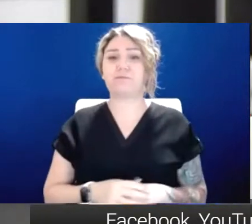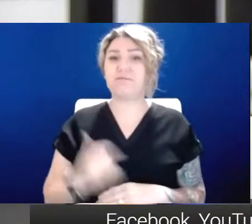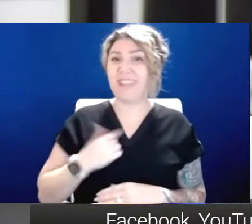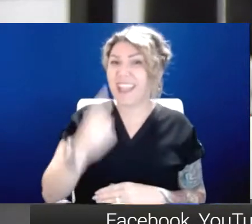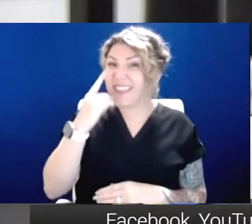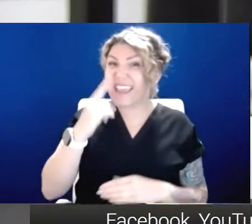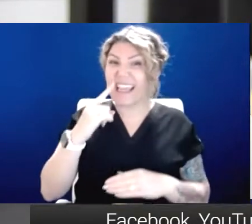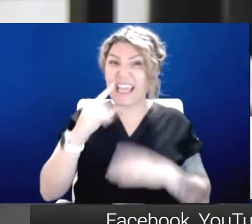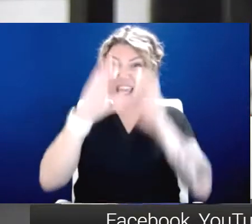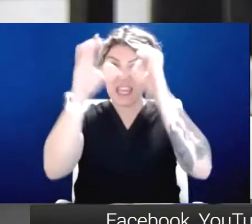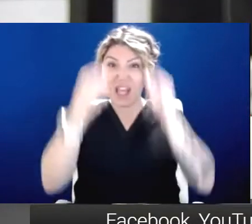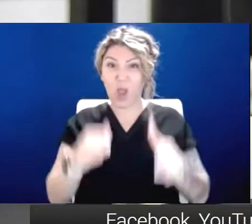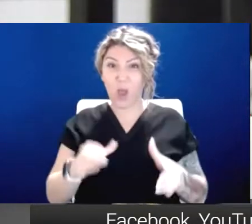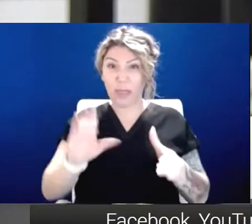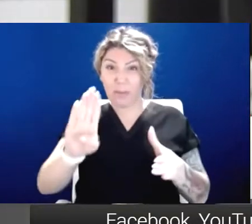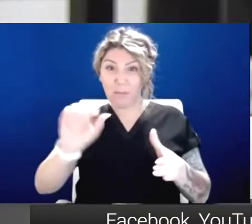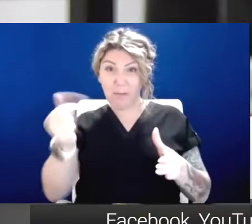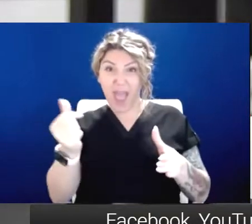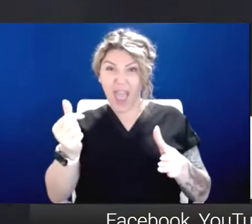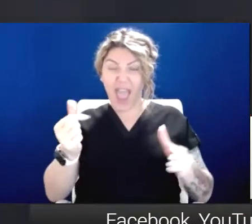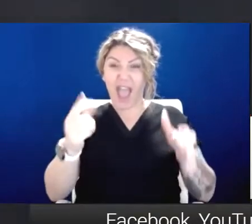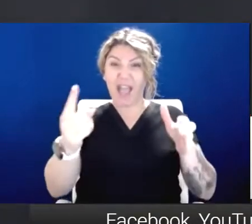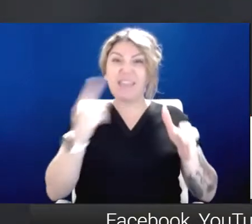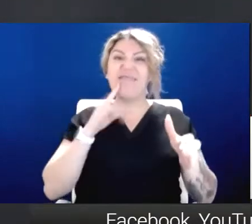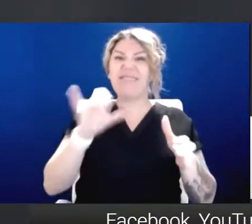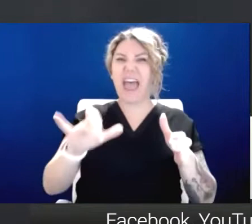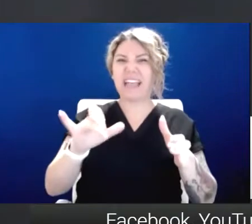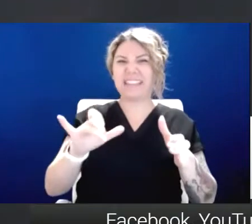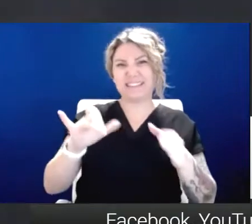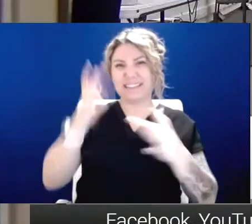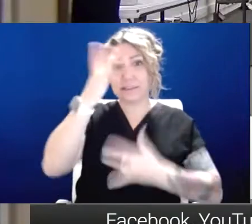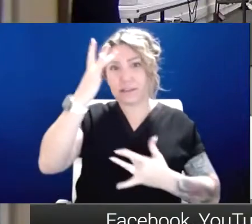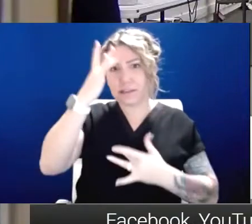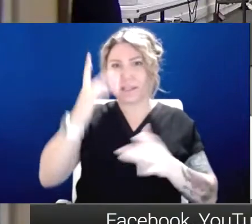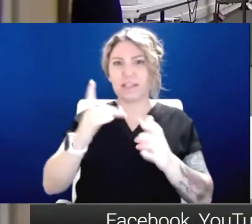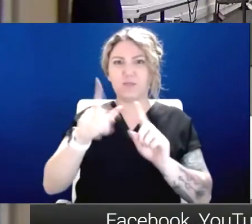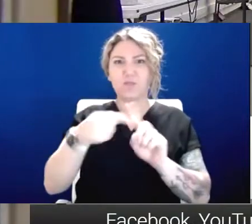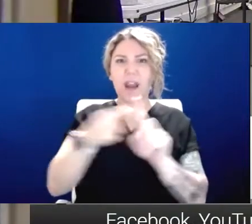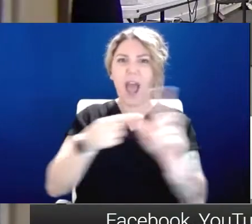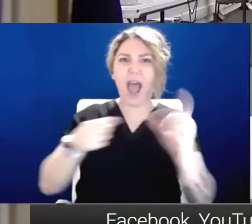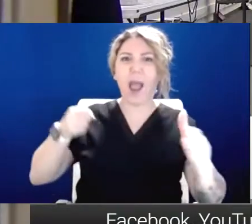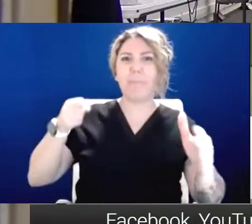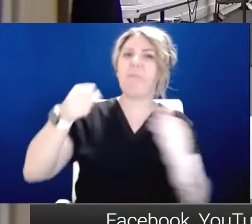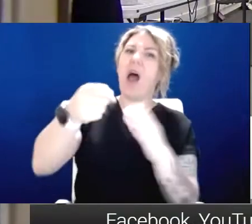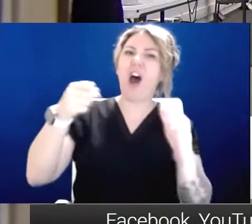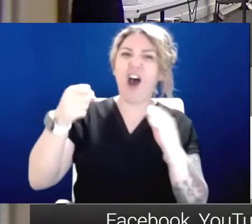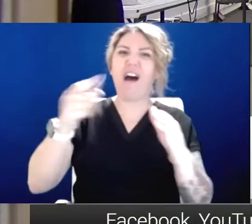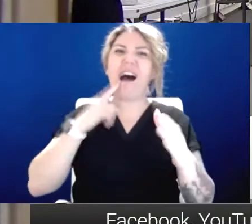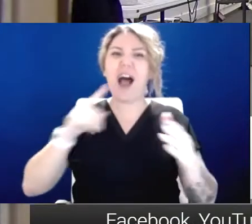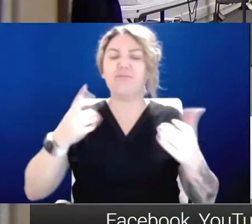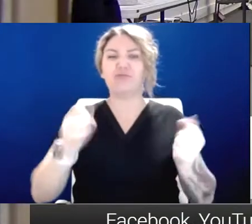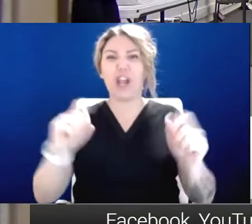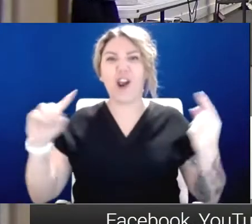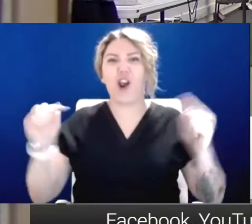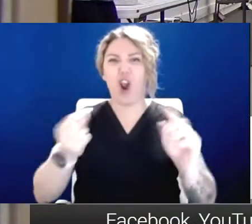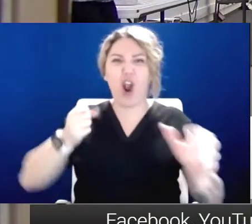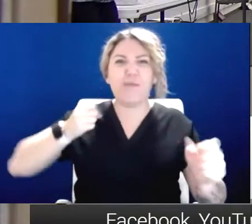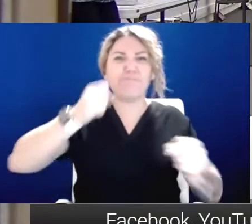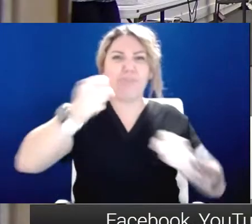here in boxing, as being the Parkinson's disease. And when I hit the bag, I'm trying to hurt it. I want to beat it.